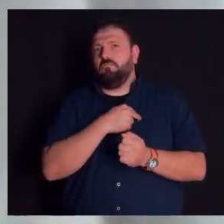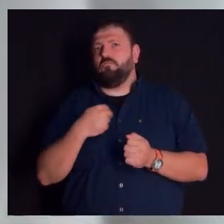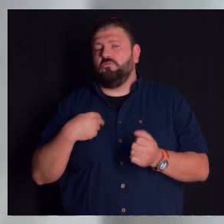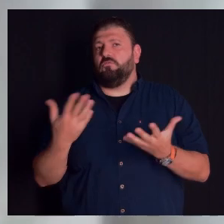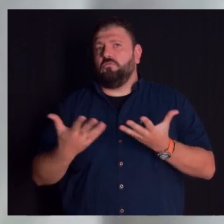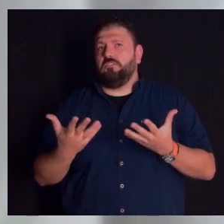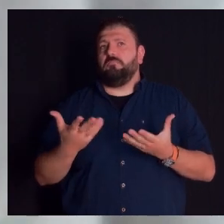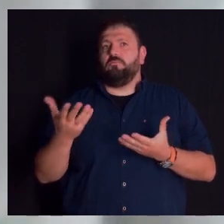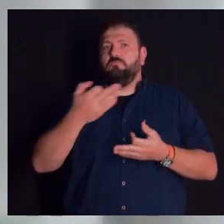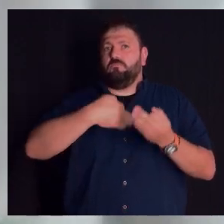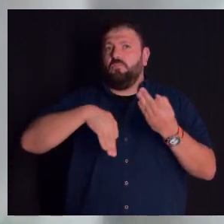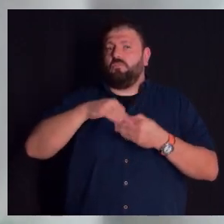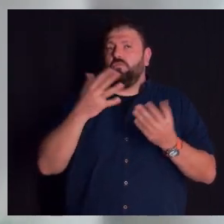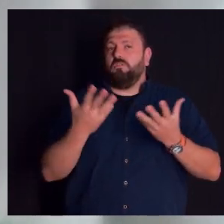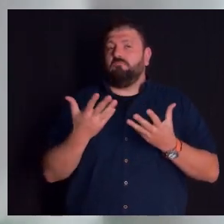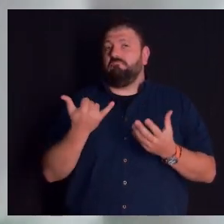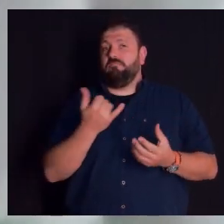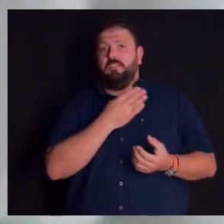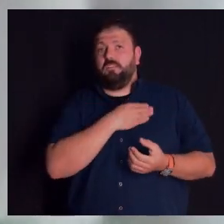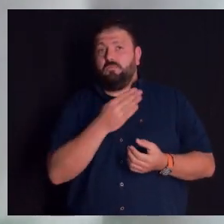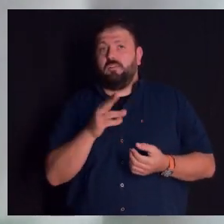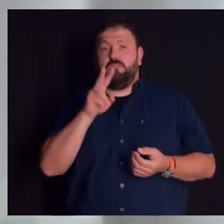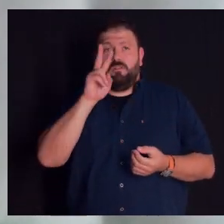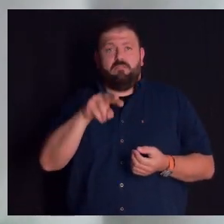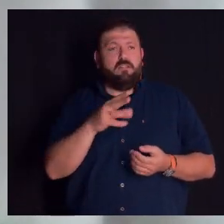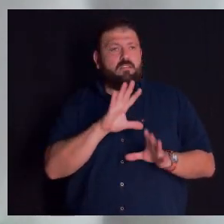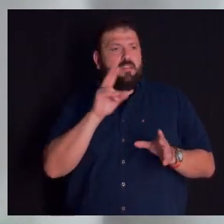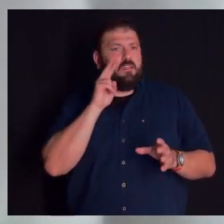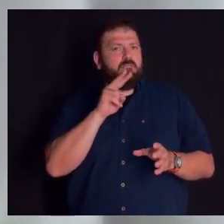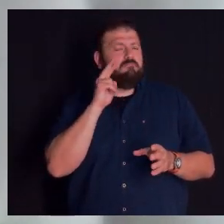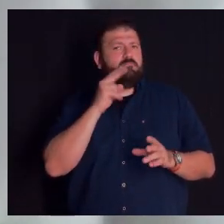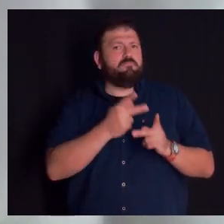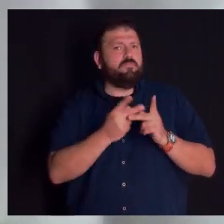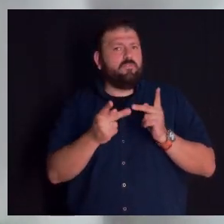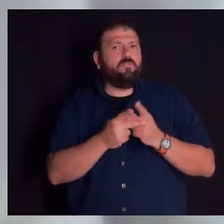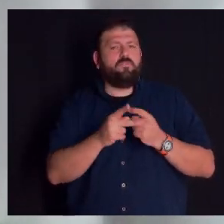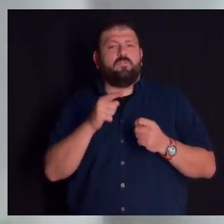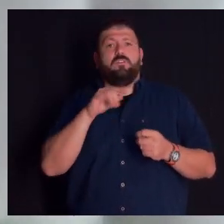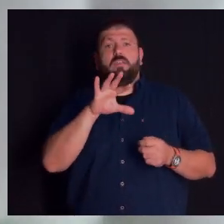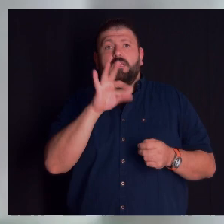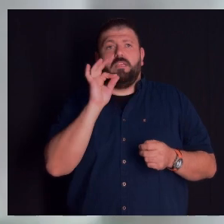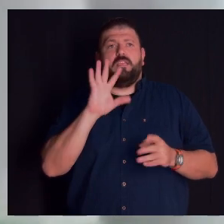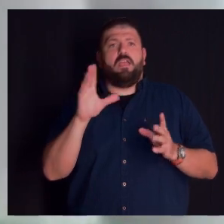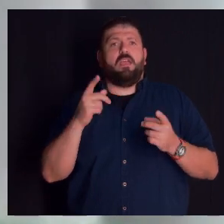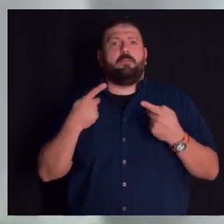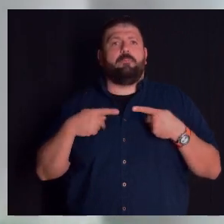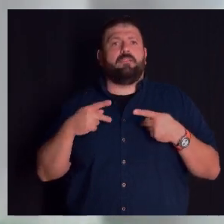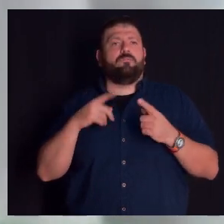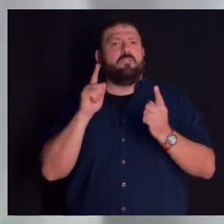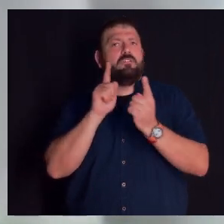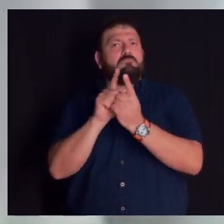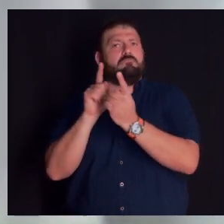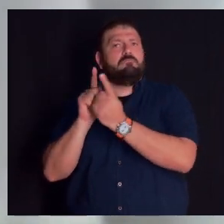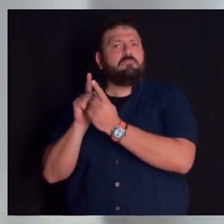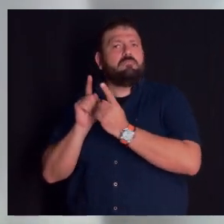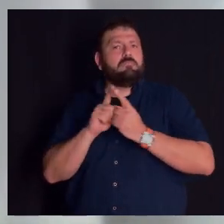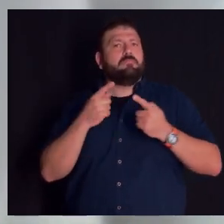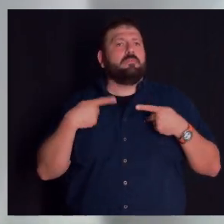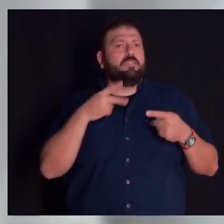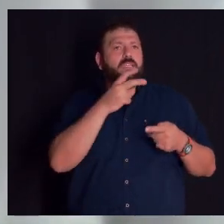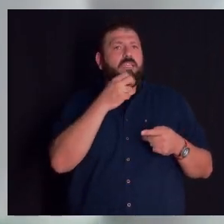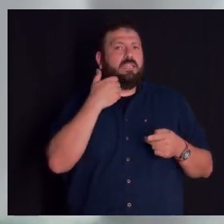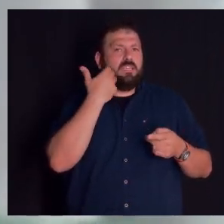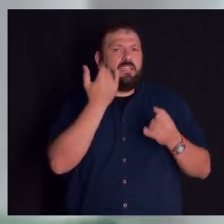all of us is doing. And it was, yes, I'm doing a lot of retail, but then I found out there's